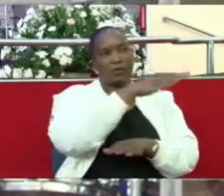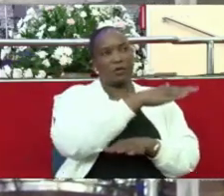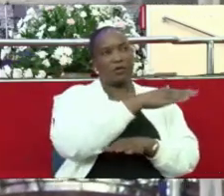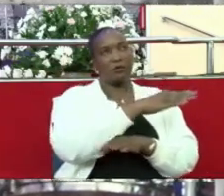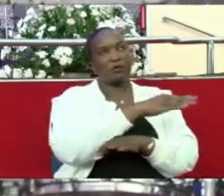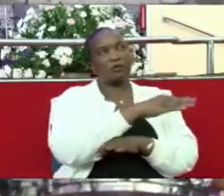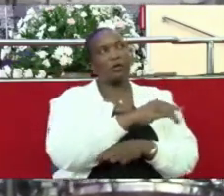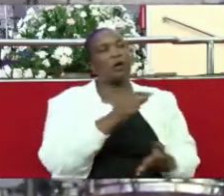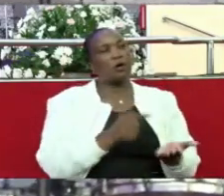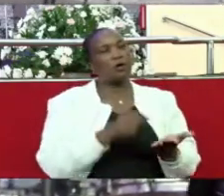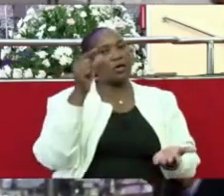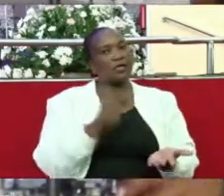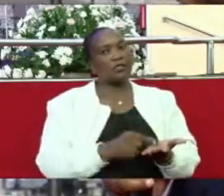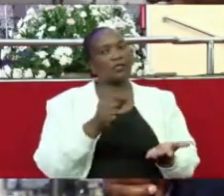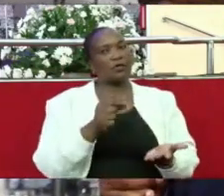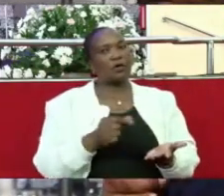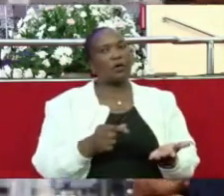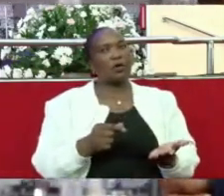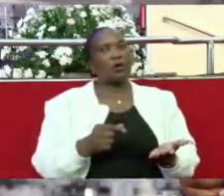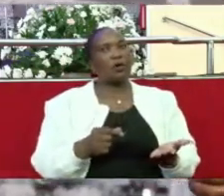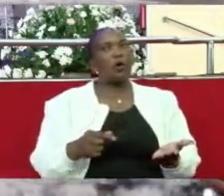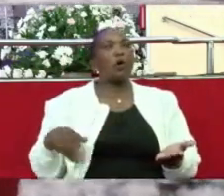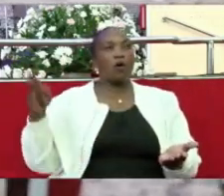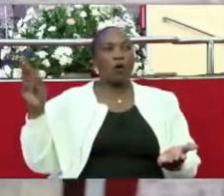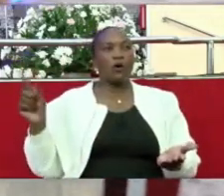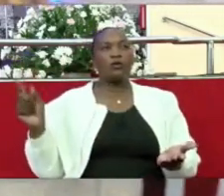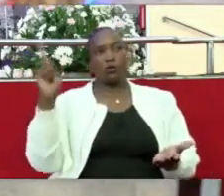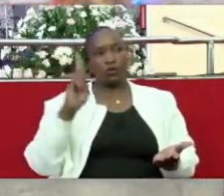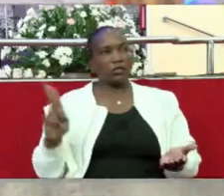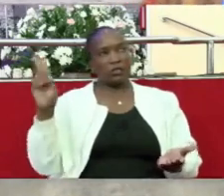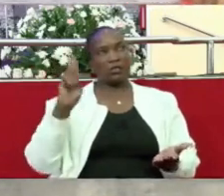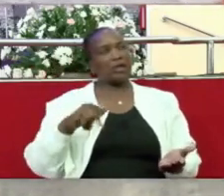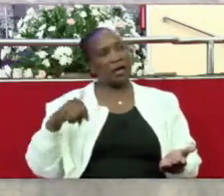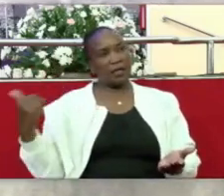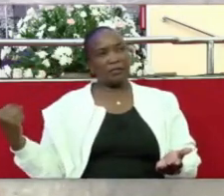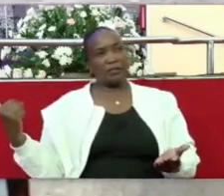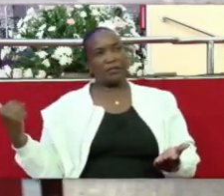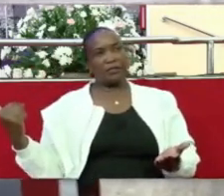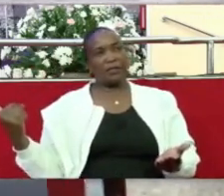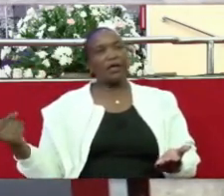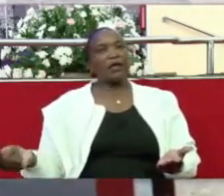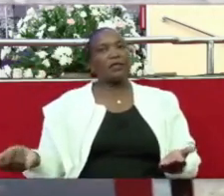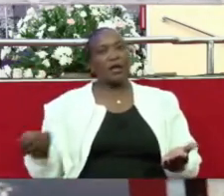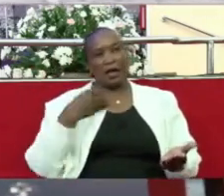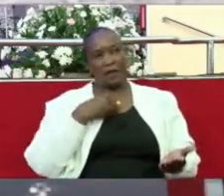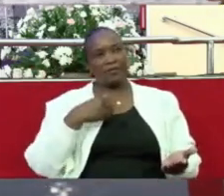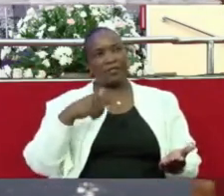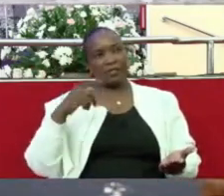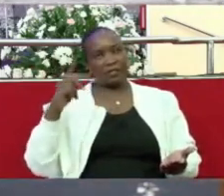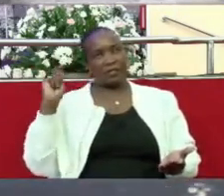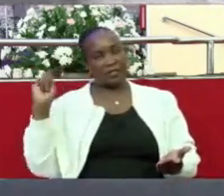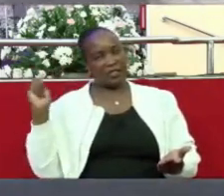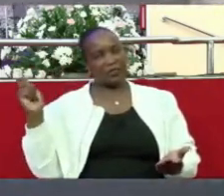have used over many other testimonies in this house, that grace may be extended over your